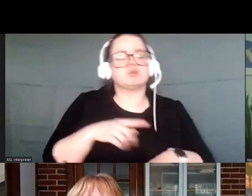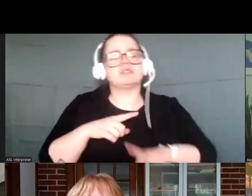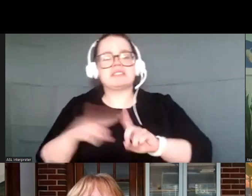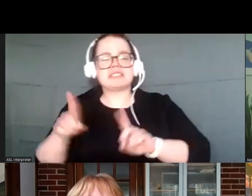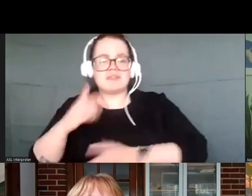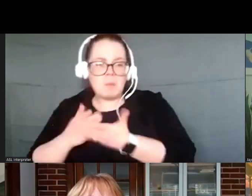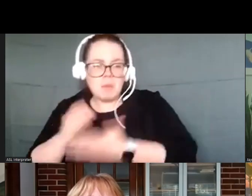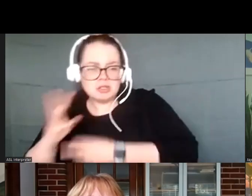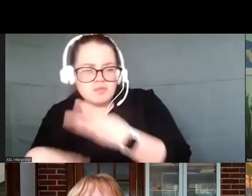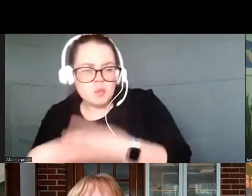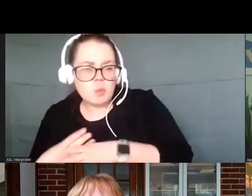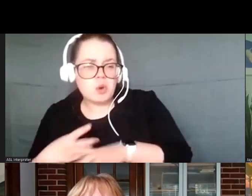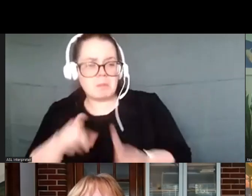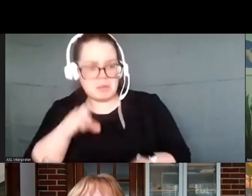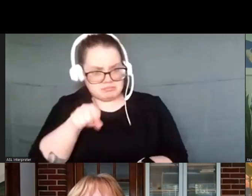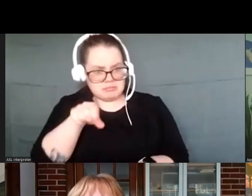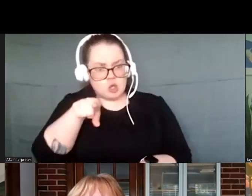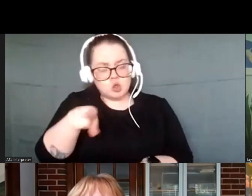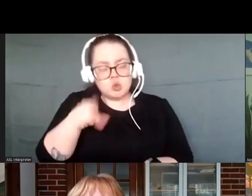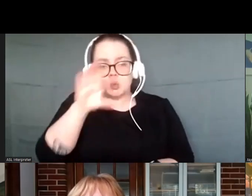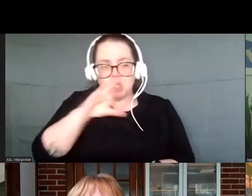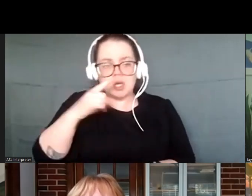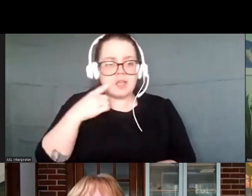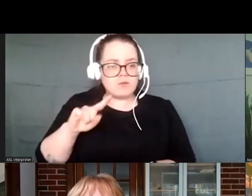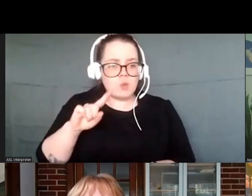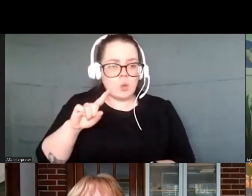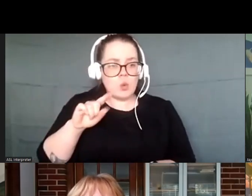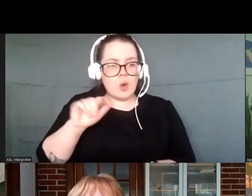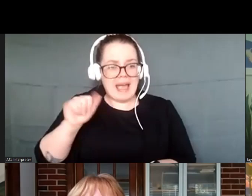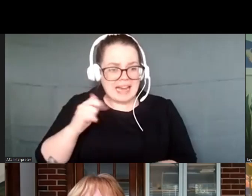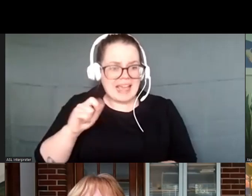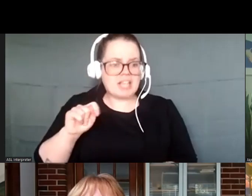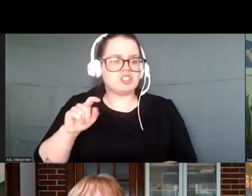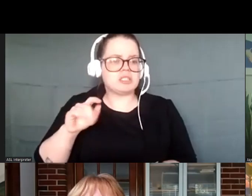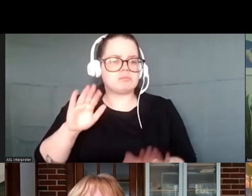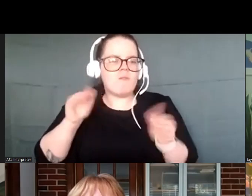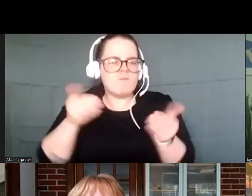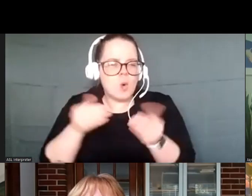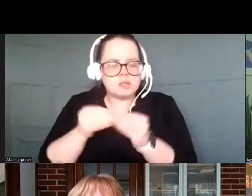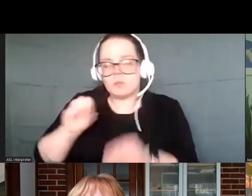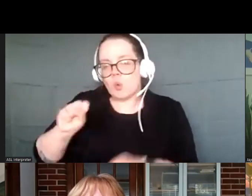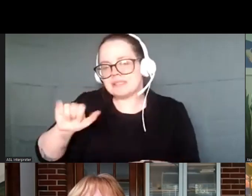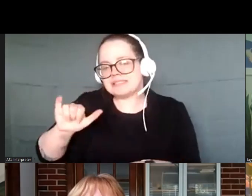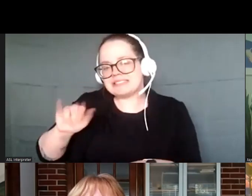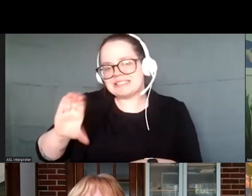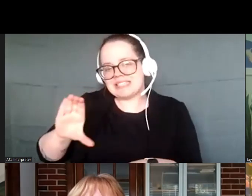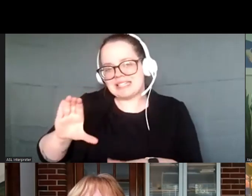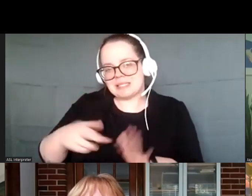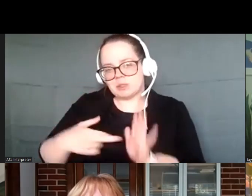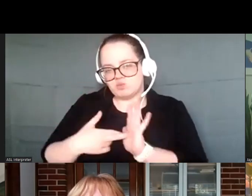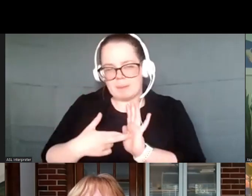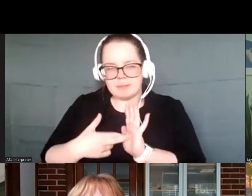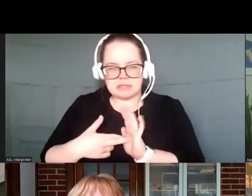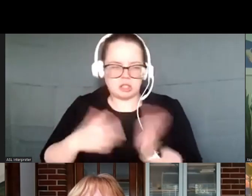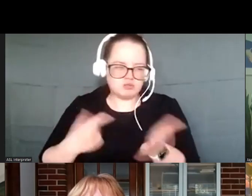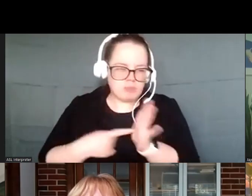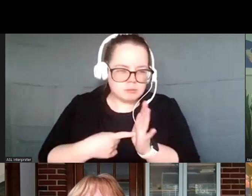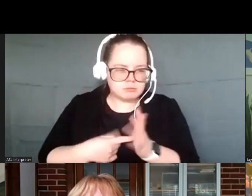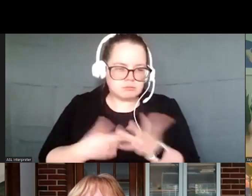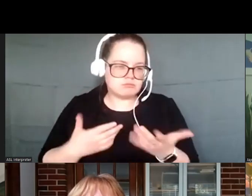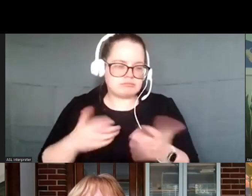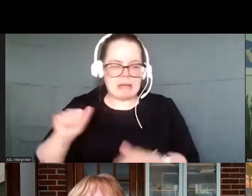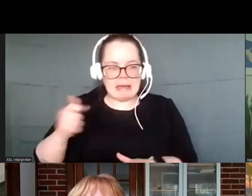seeking representation might actually just be focused on sync representation only. And you might not need